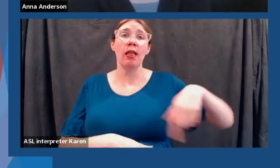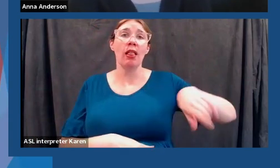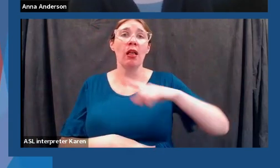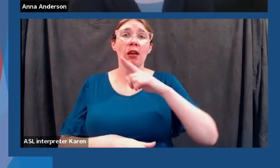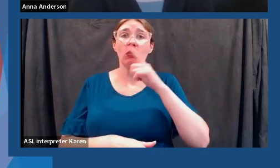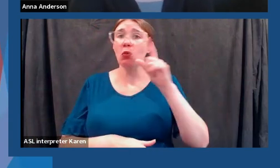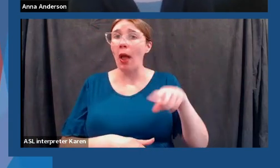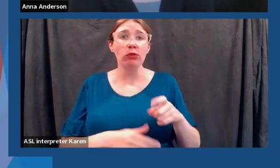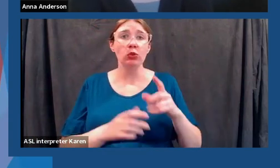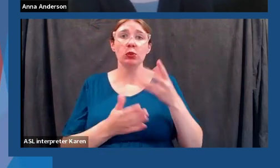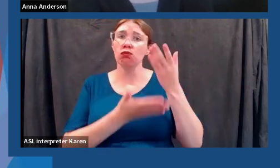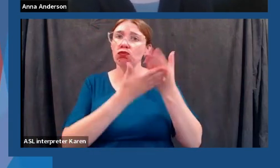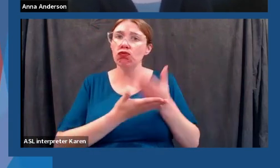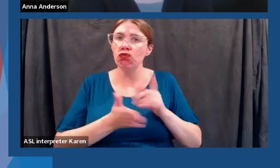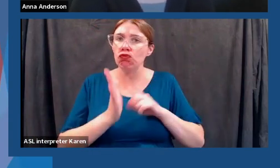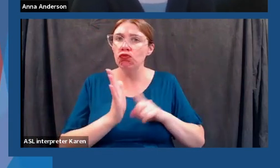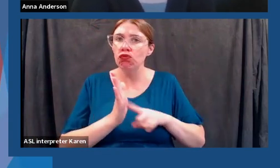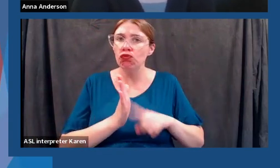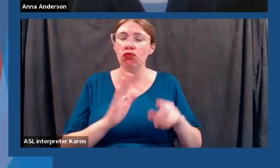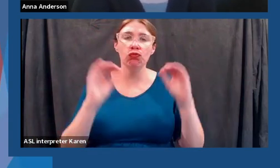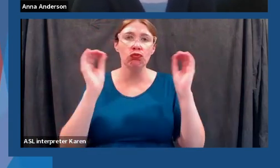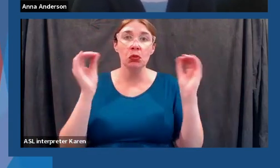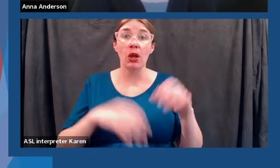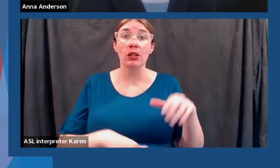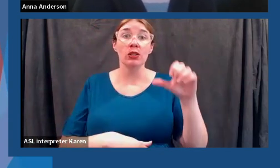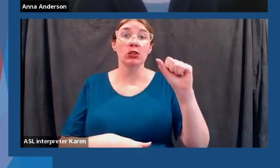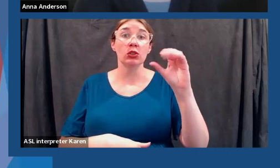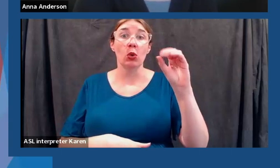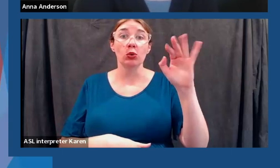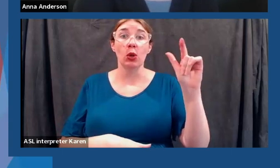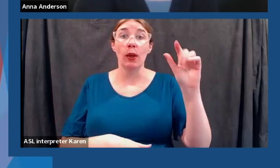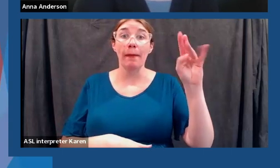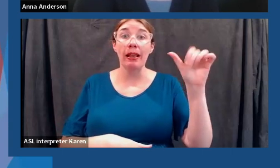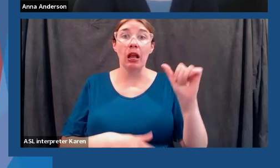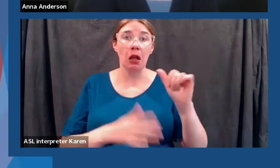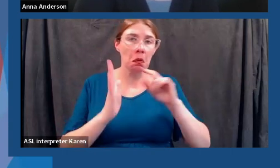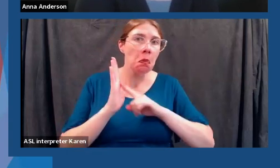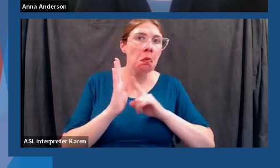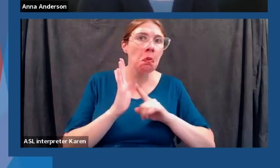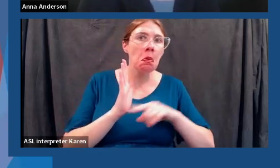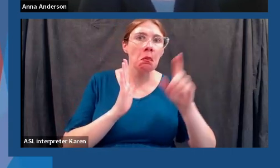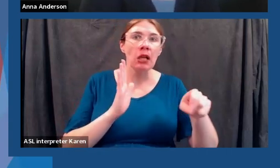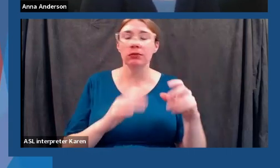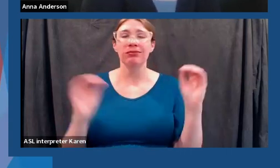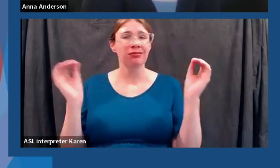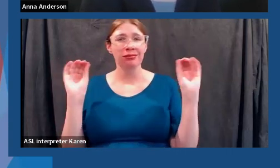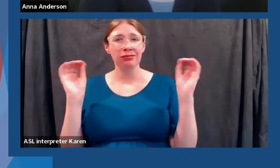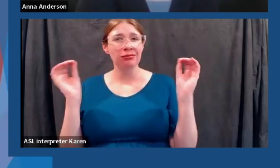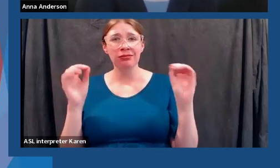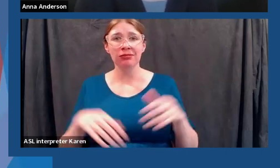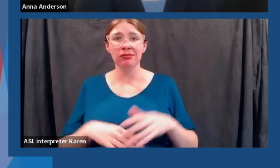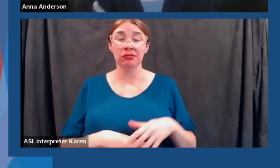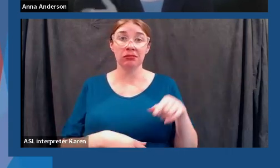to, get information from social media. It's none of those things. It does not require the voter